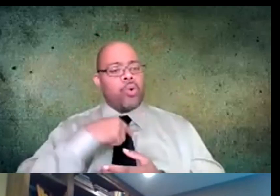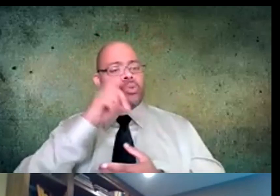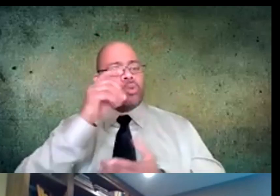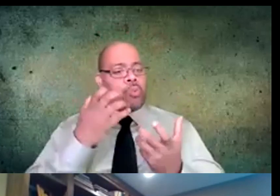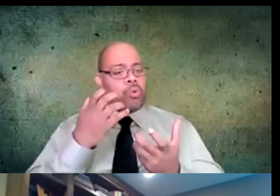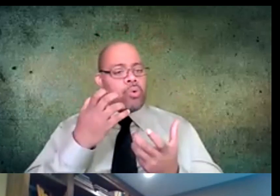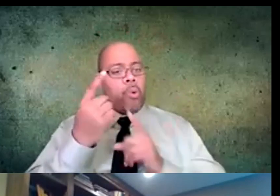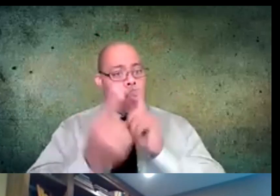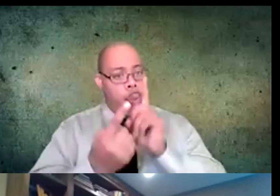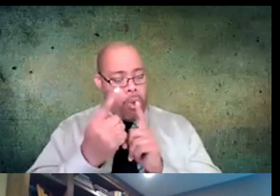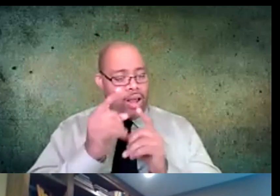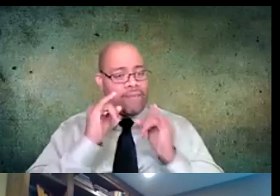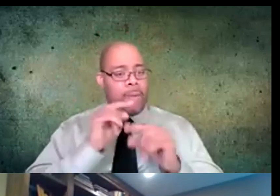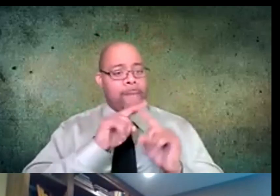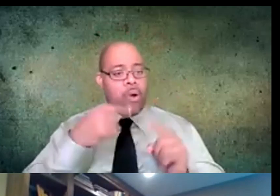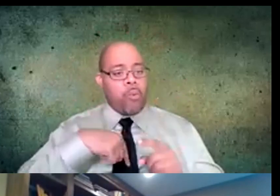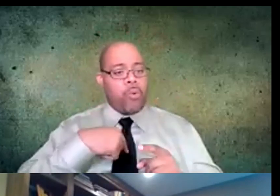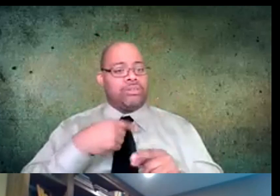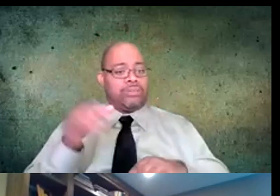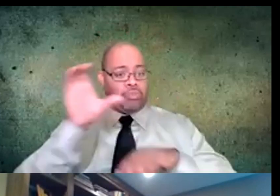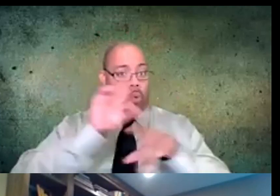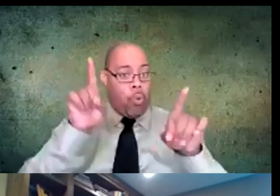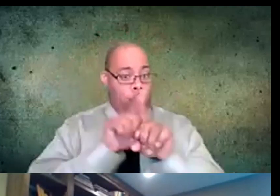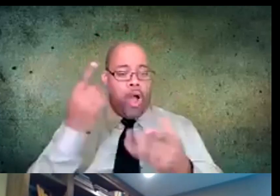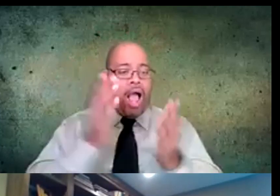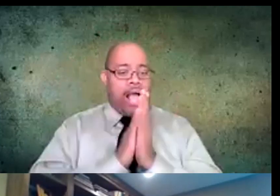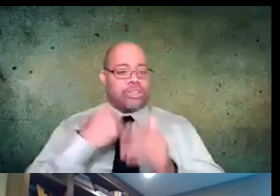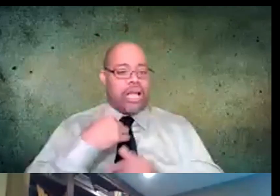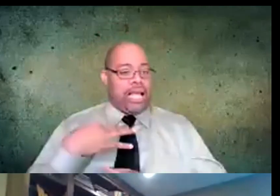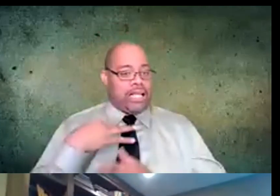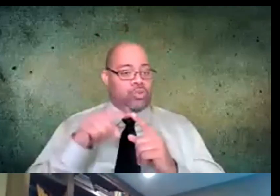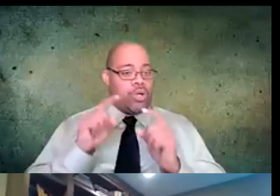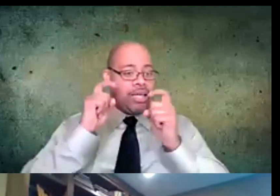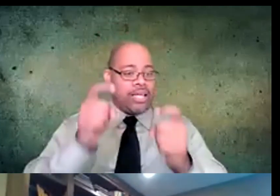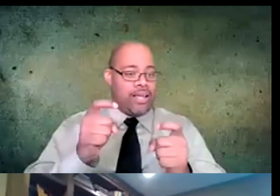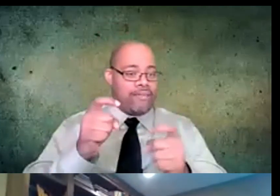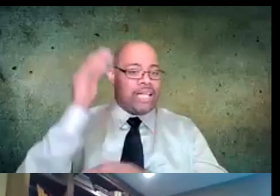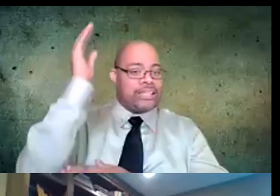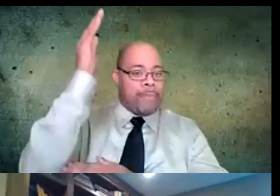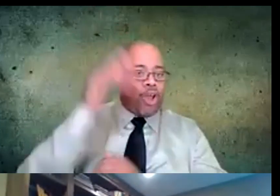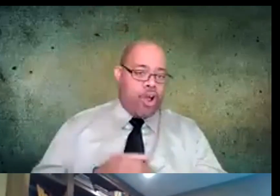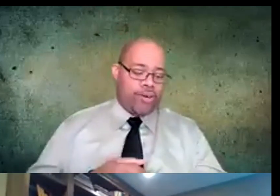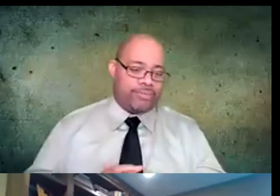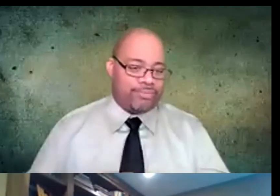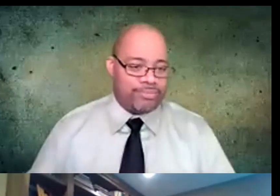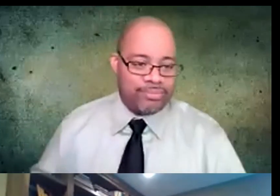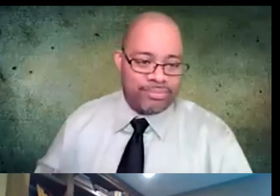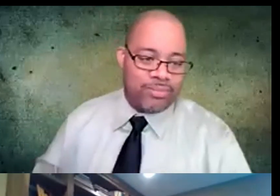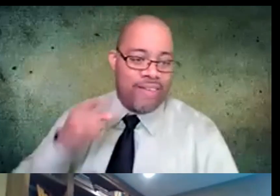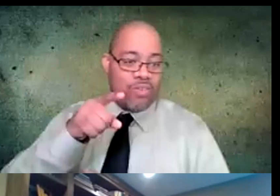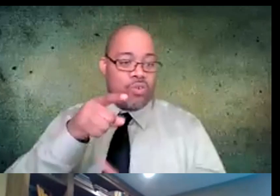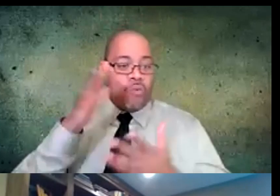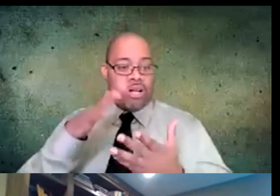one-on-one interviews, but we, on top of that, we always ask our candidates to give a seminar. So if you already land